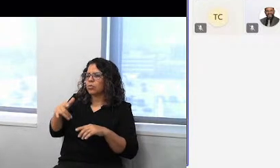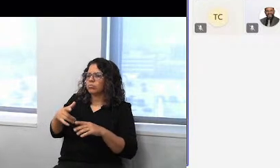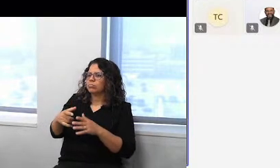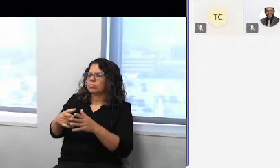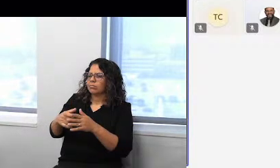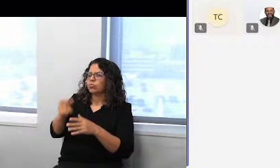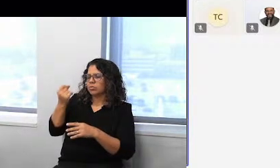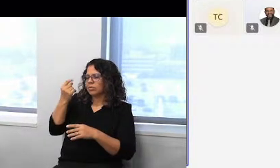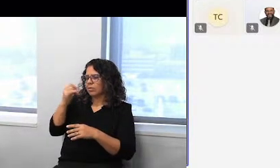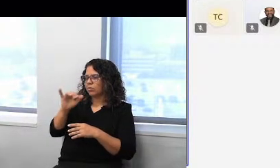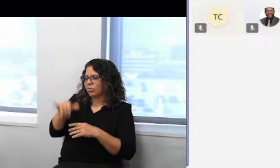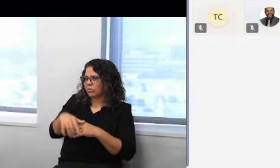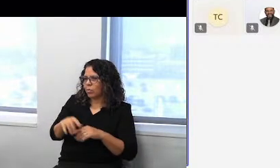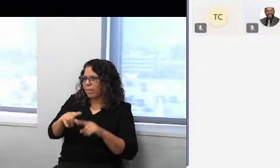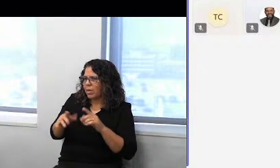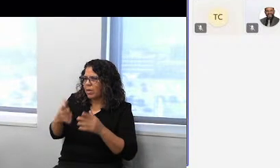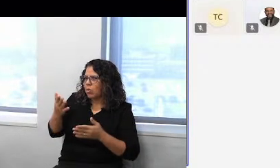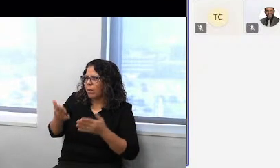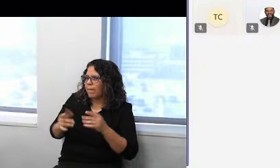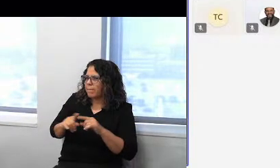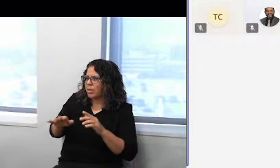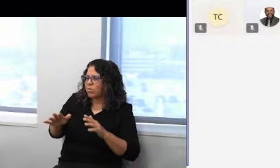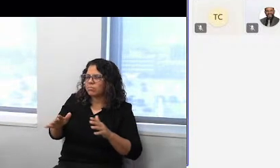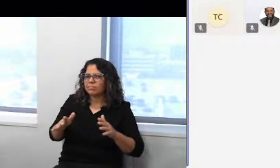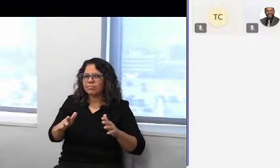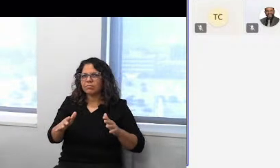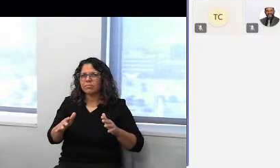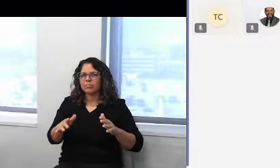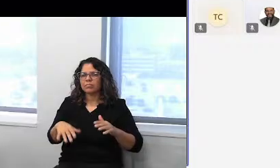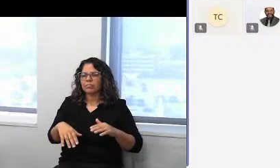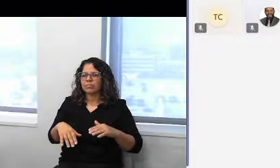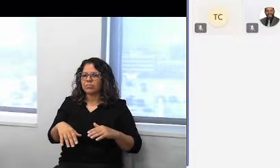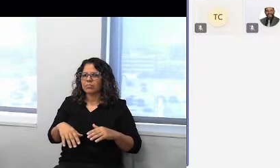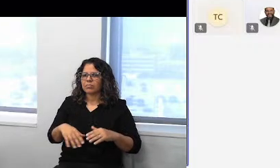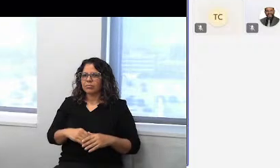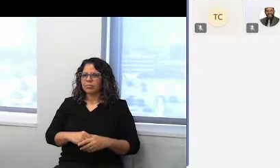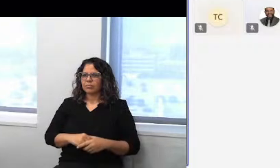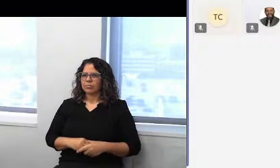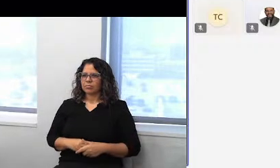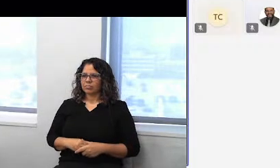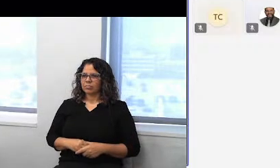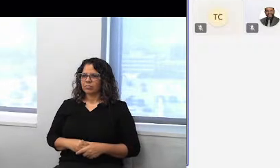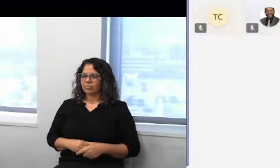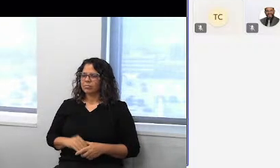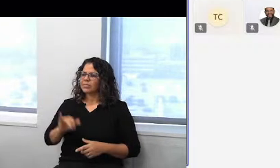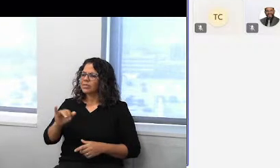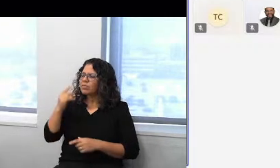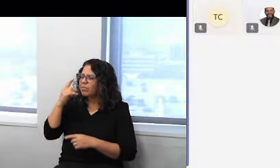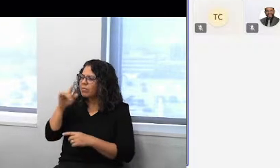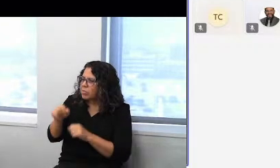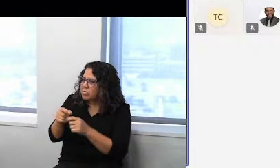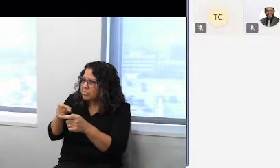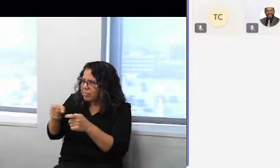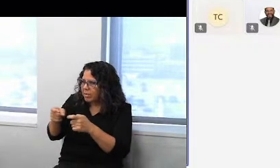are talking about operational that requirements. part of those requirements that is to deal with ramp up. Yeah. Thank you. Okay. Thank you. I just want